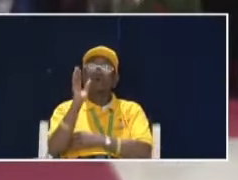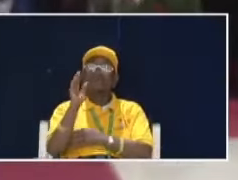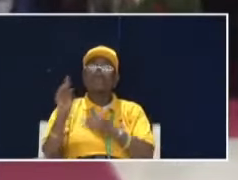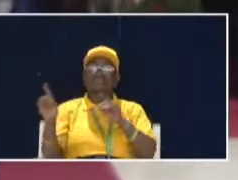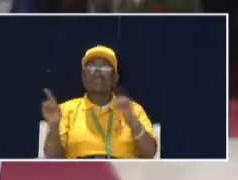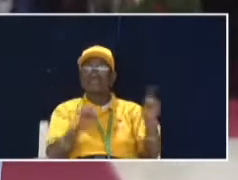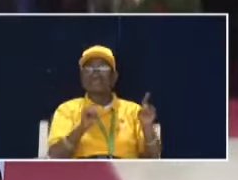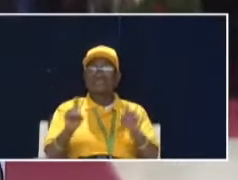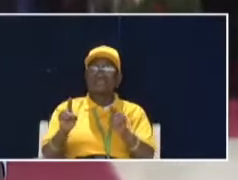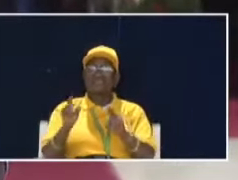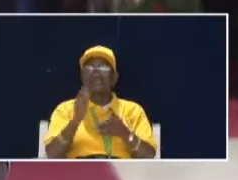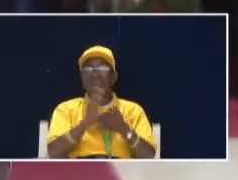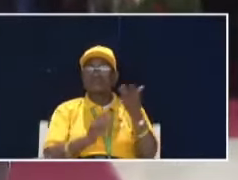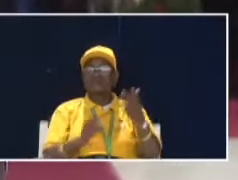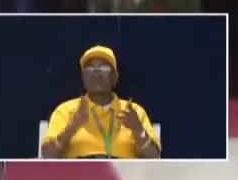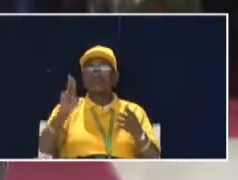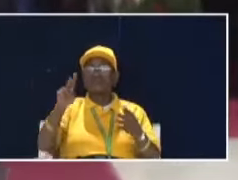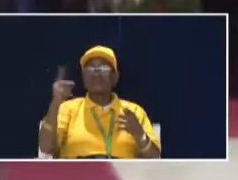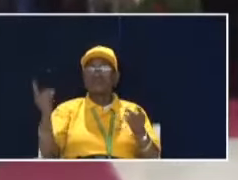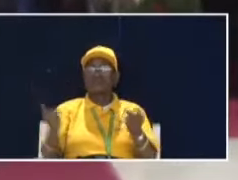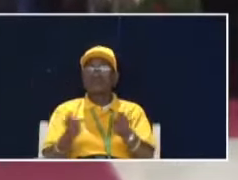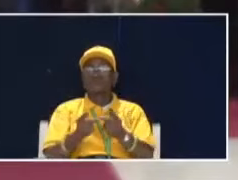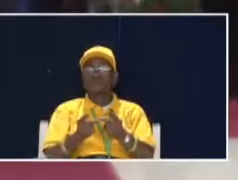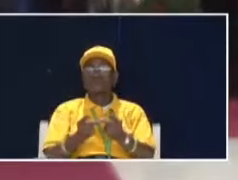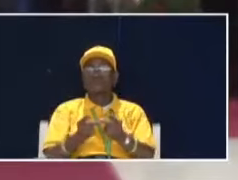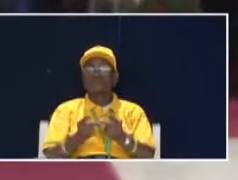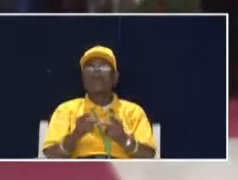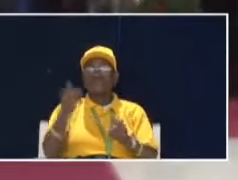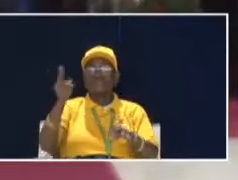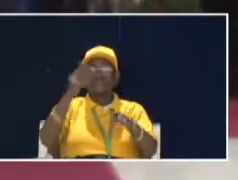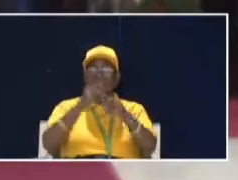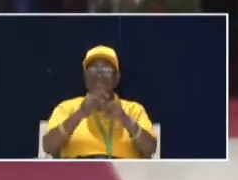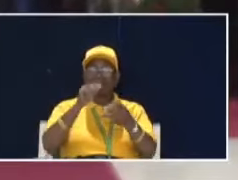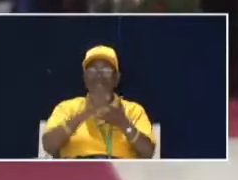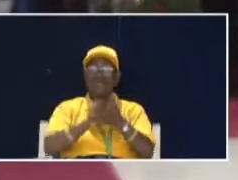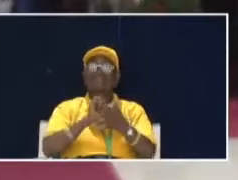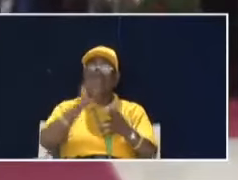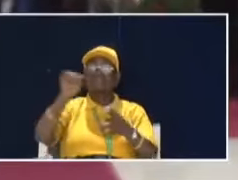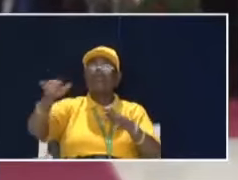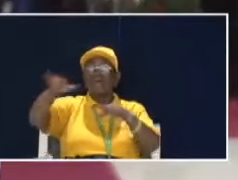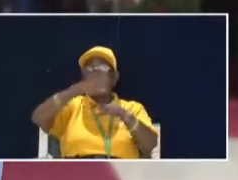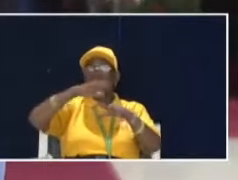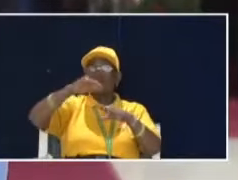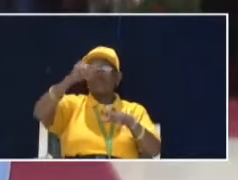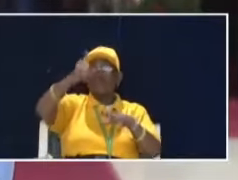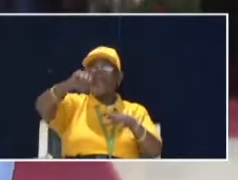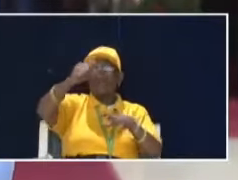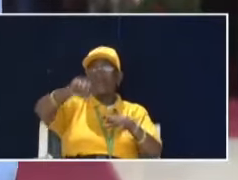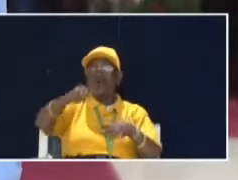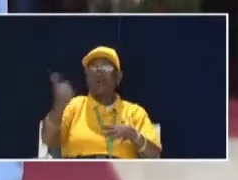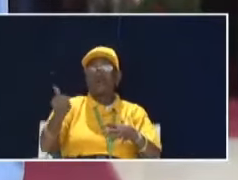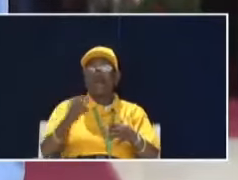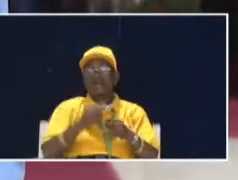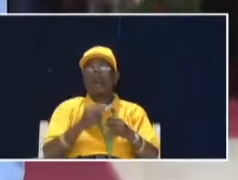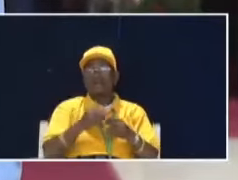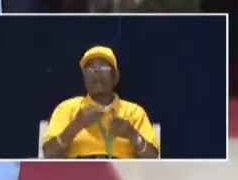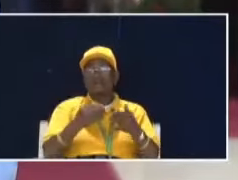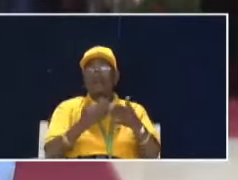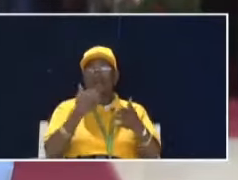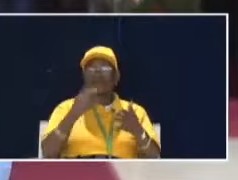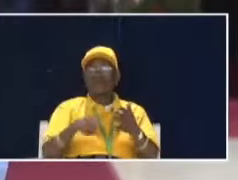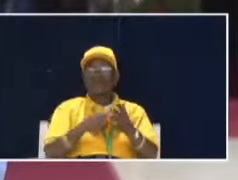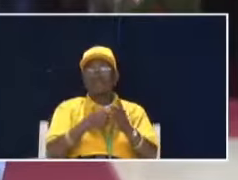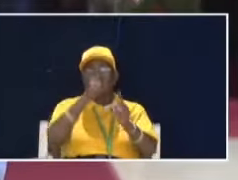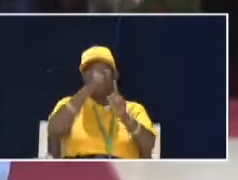repositioning. In the name that's above every other name, before this month is over,